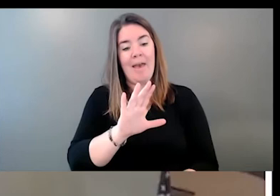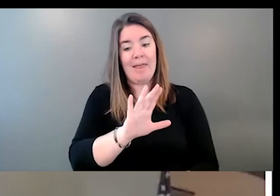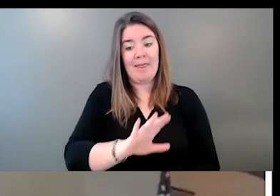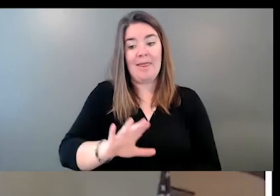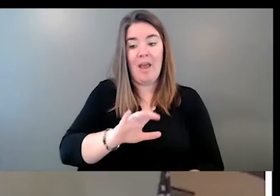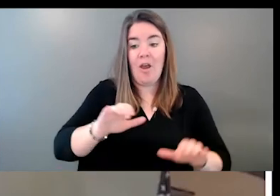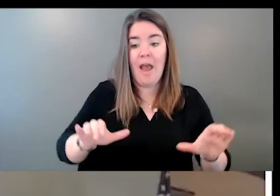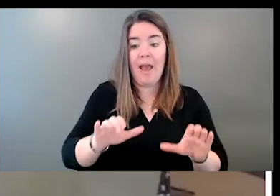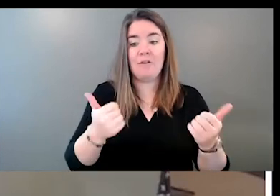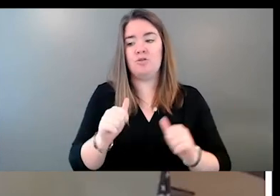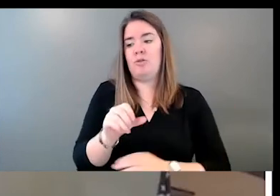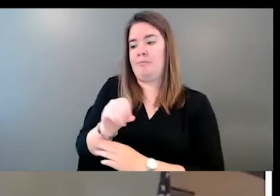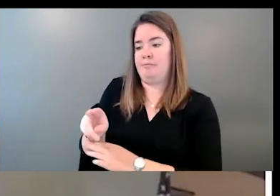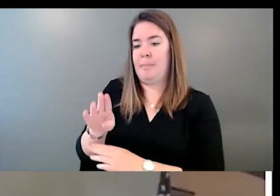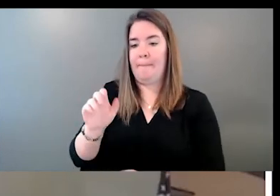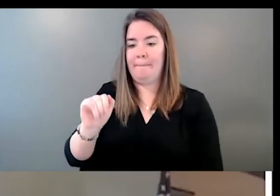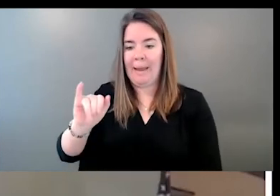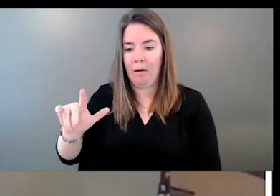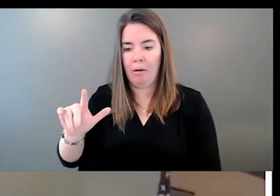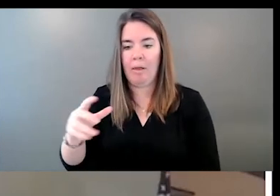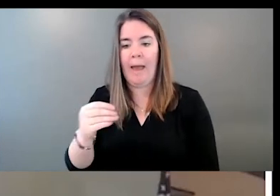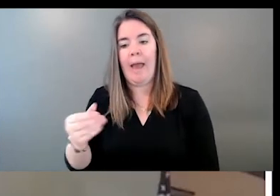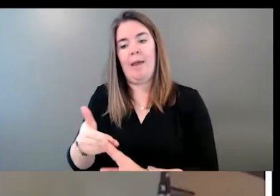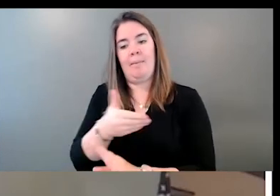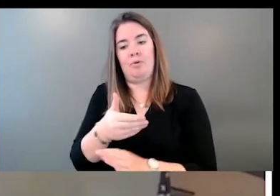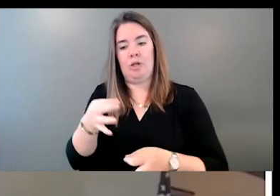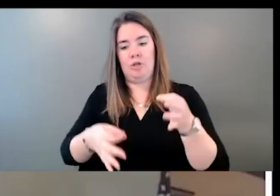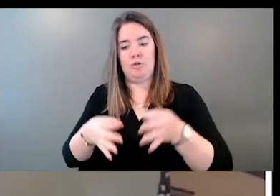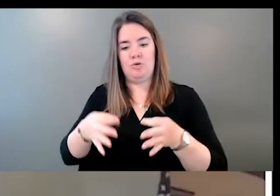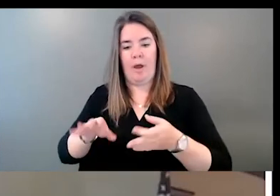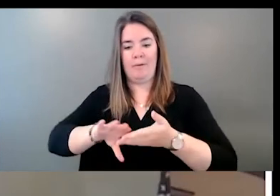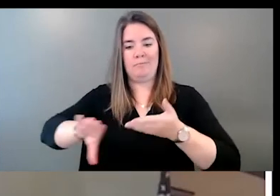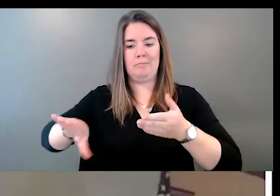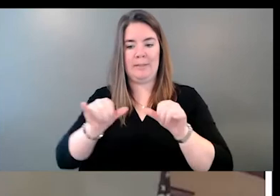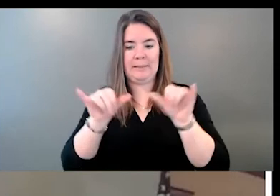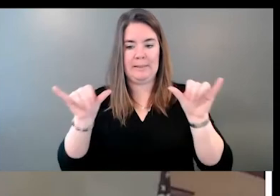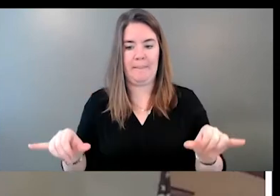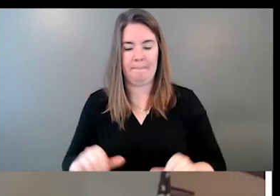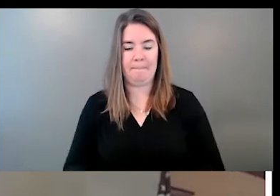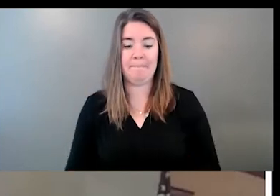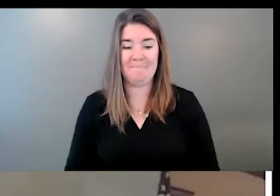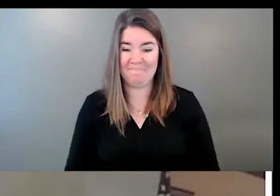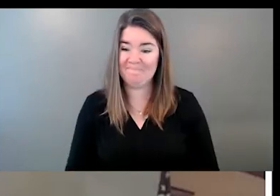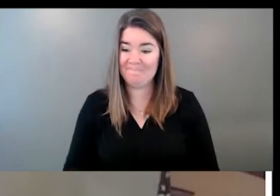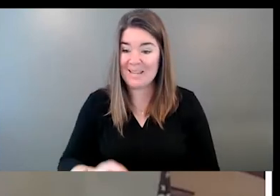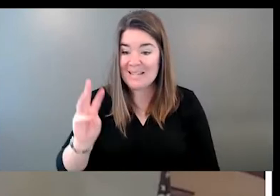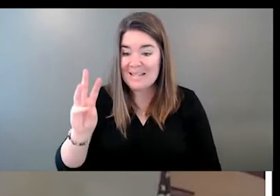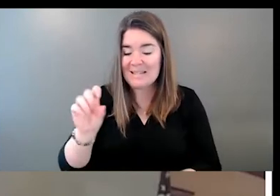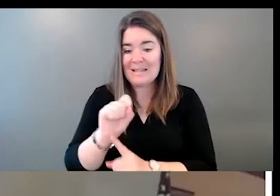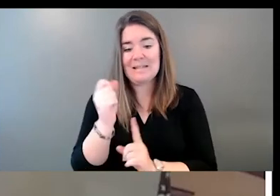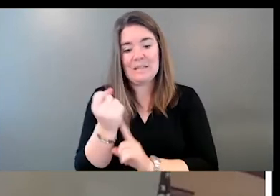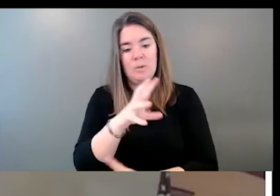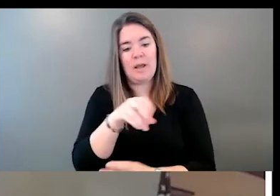bail and pretrial release systems here in Ohio. At least 6 incidents involved domestic violence